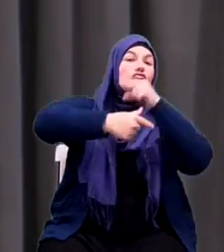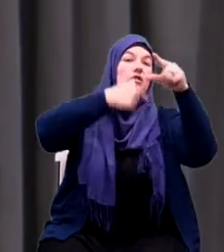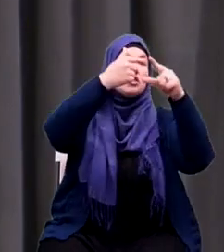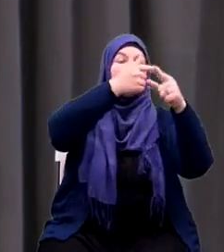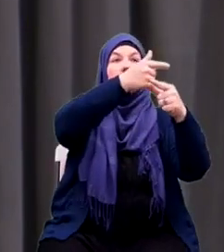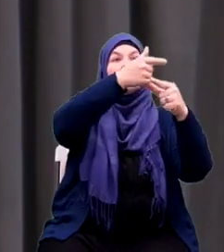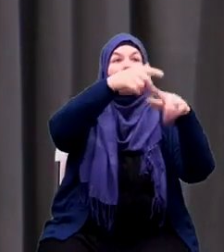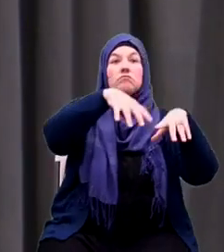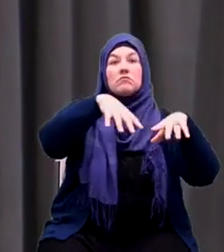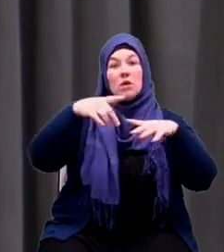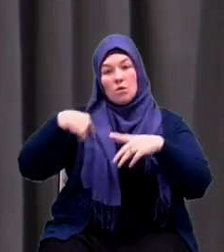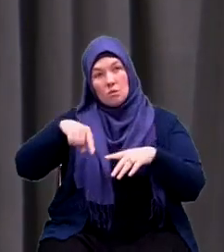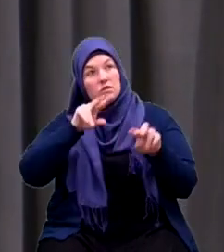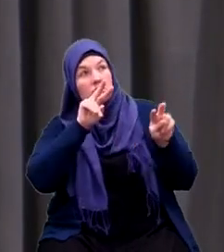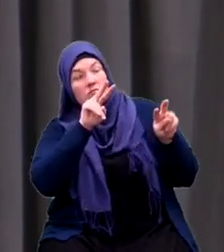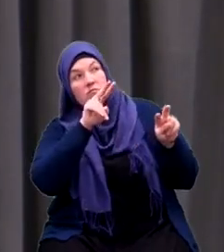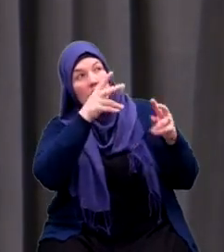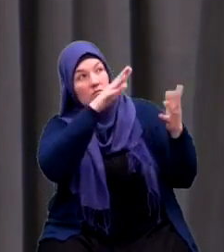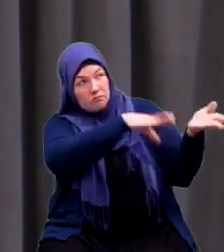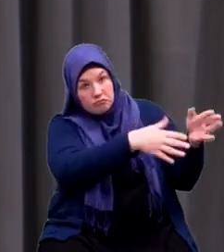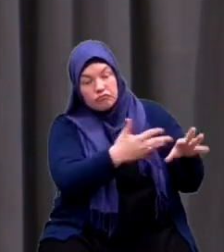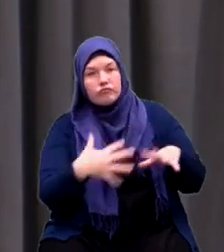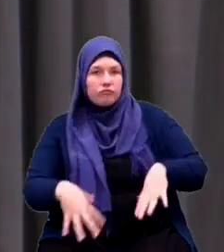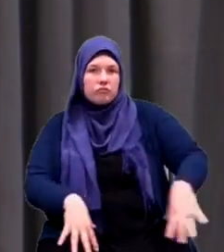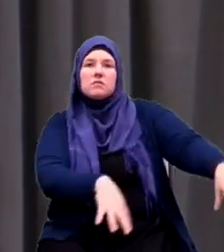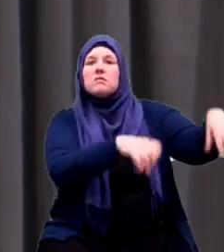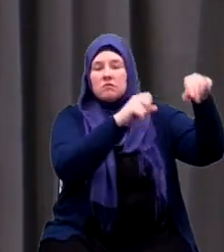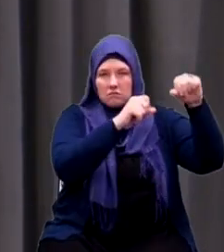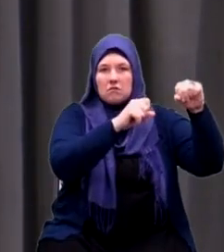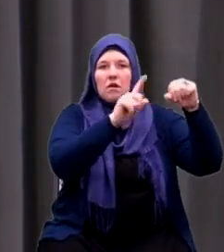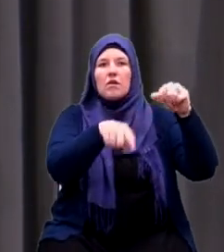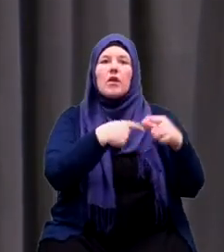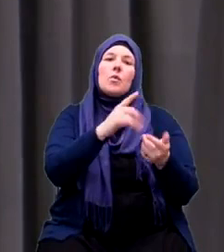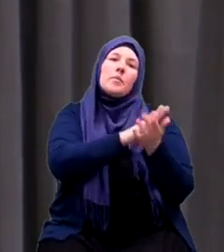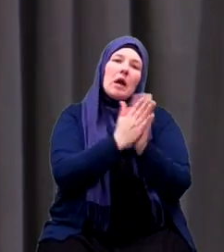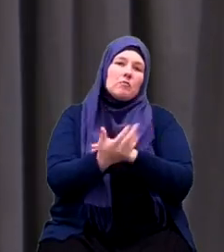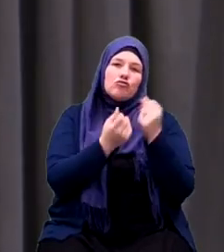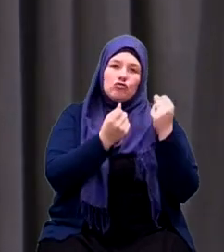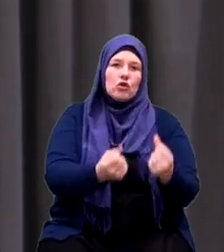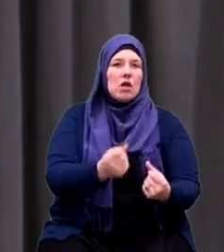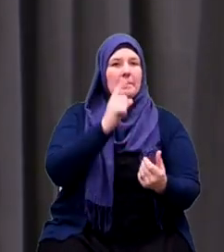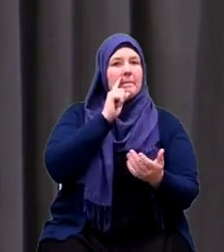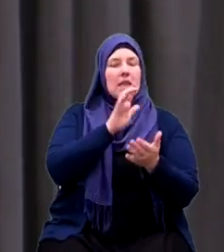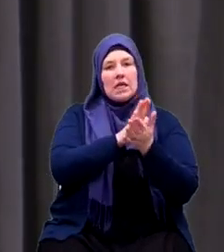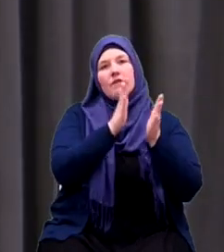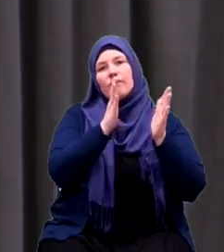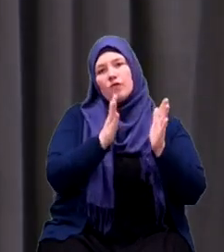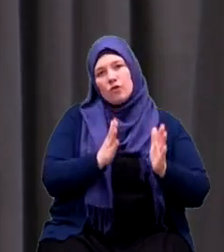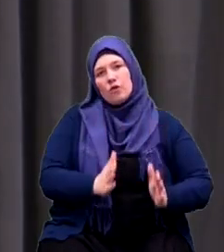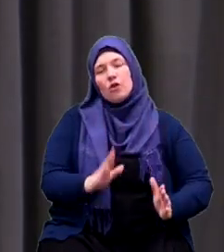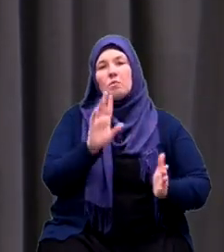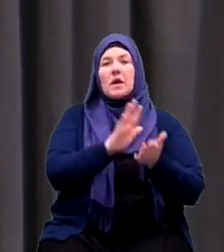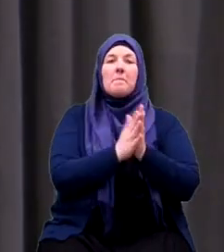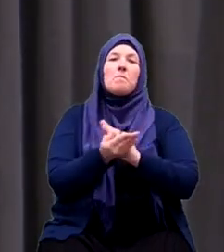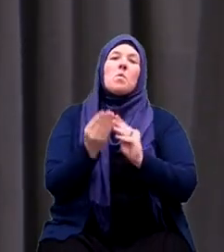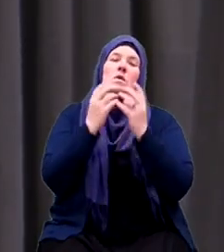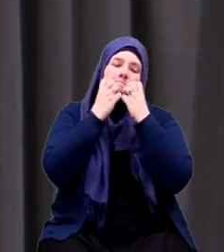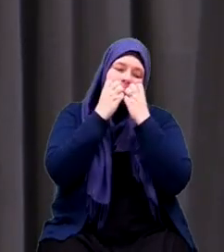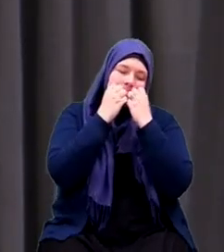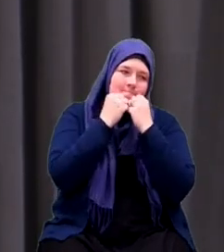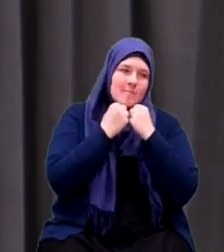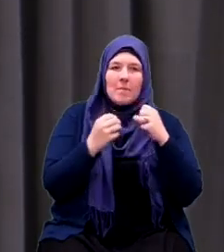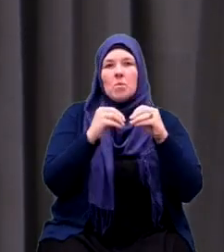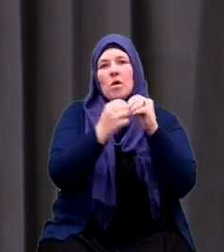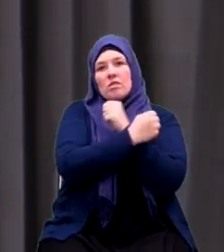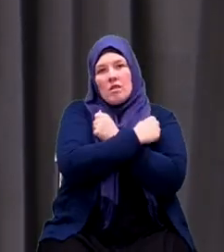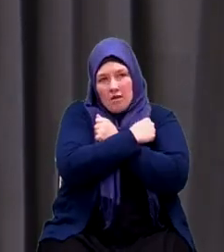then you become a strong believer. You become more beloved and more